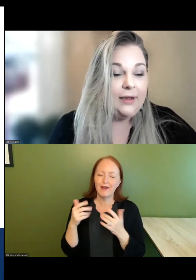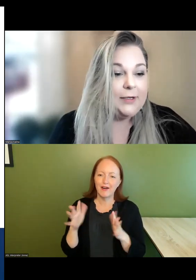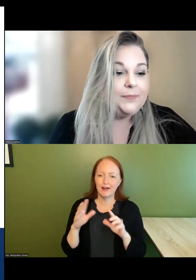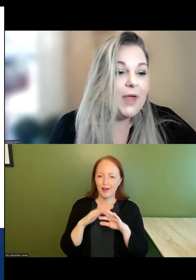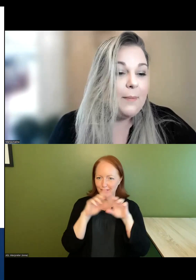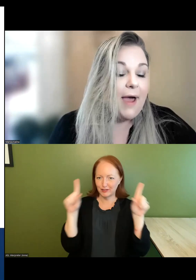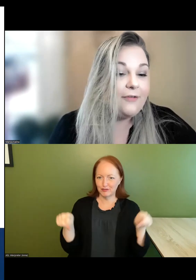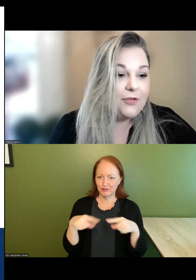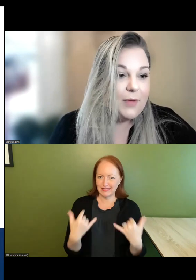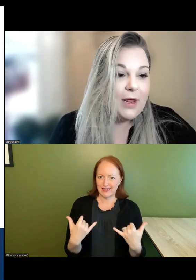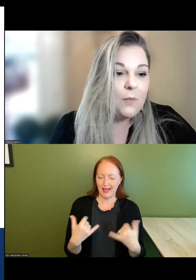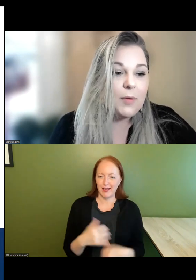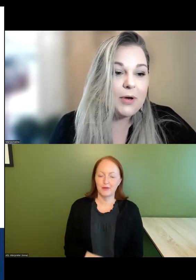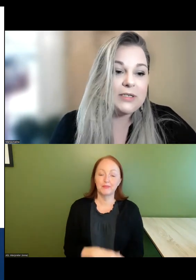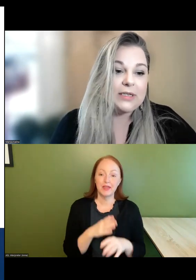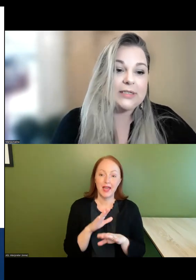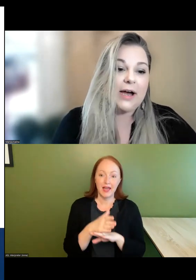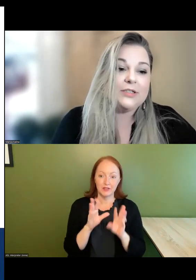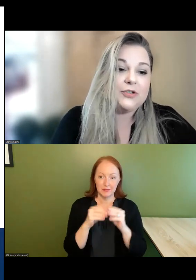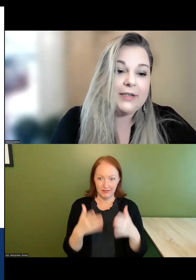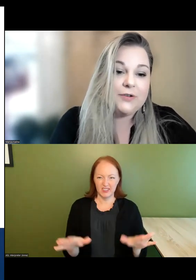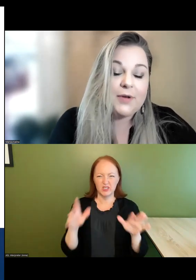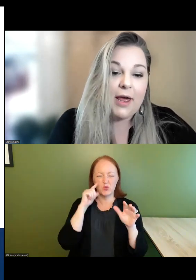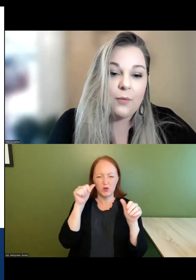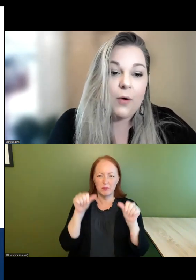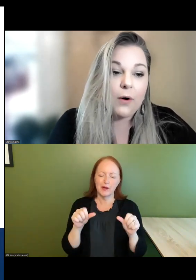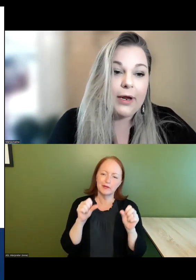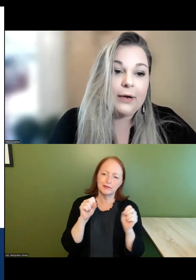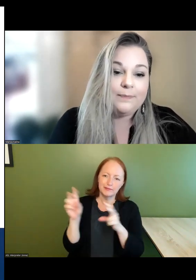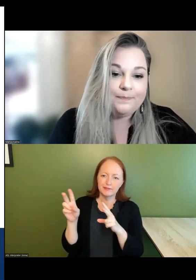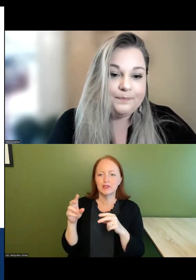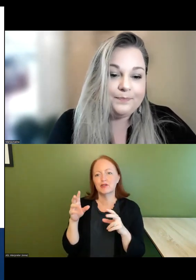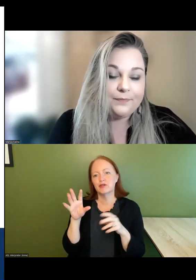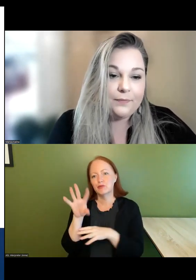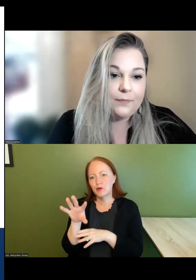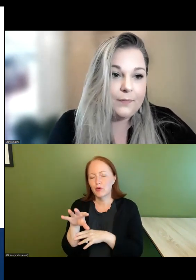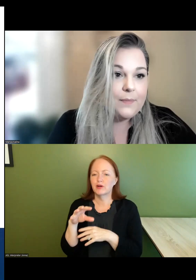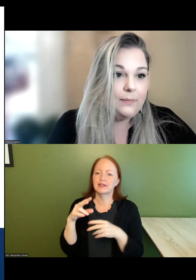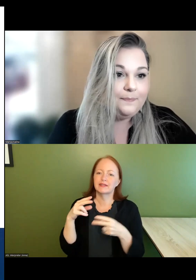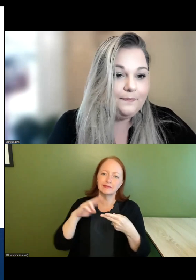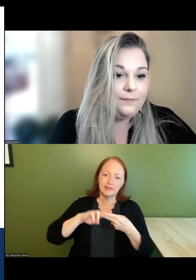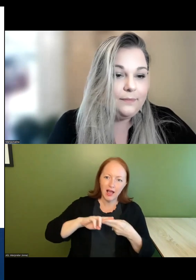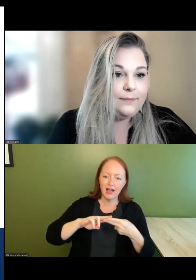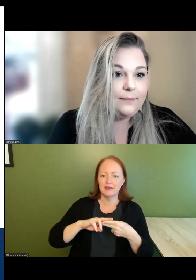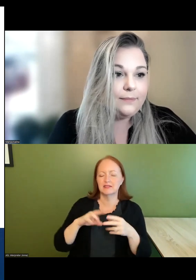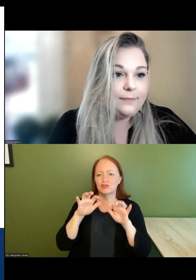screen. After the meeting, we'll be posting the slides, transcript, and recording.